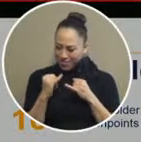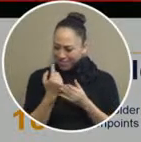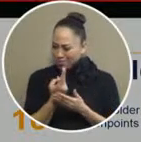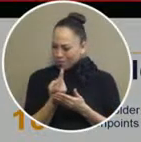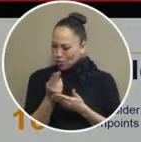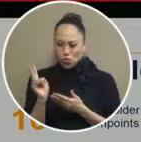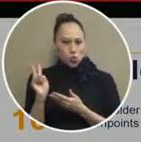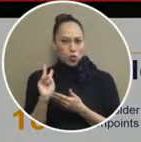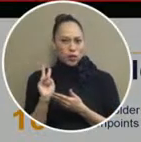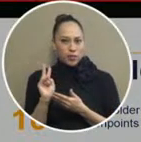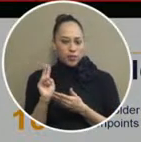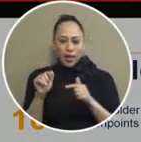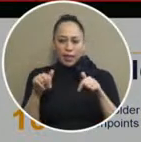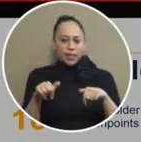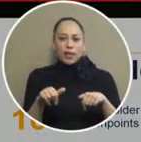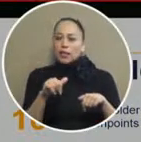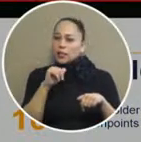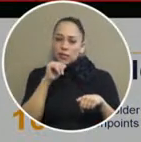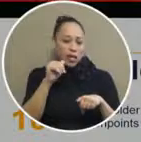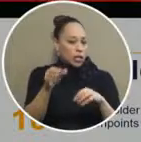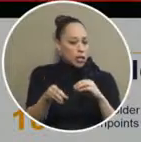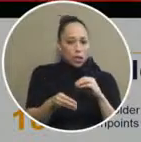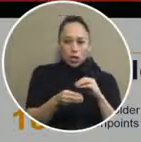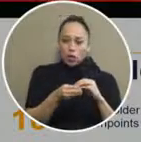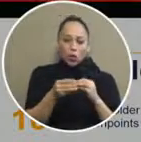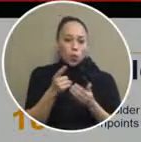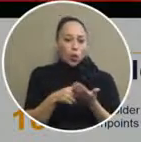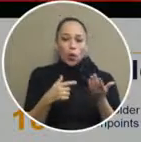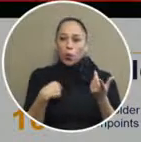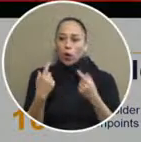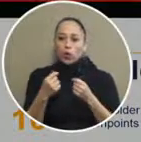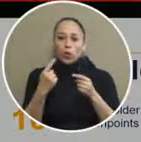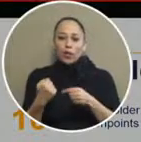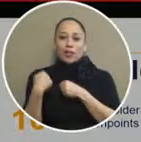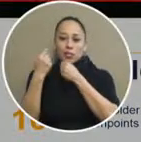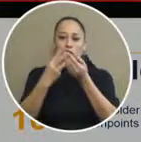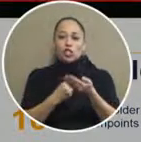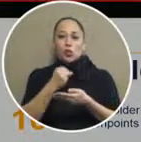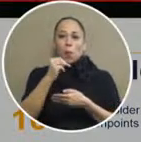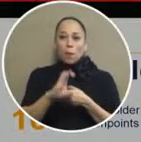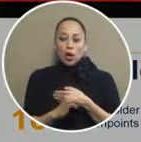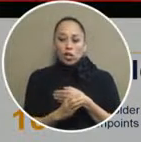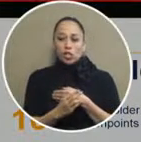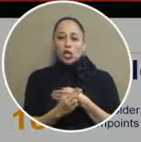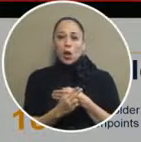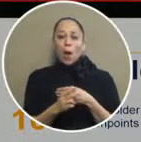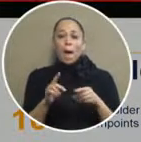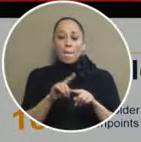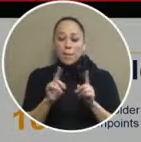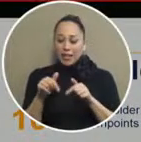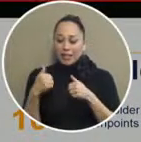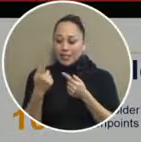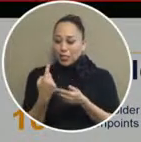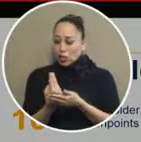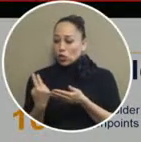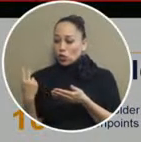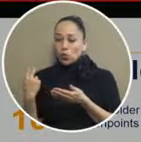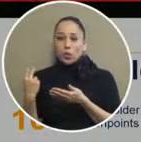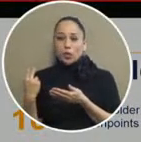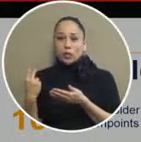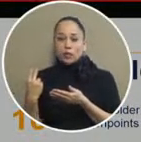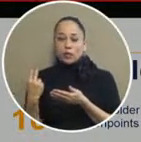weeks alone, so this does not even include what we've been doing since March, but in the last 2 weeks alone, since we've last seen you